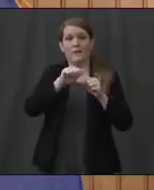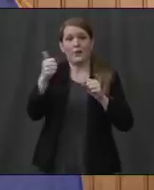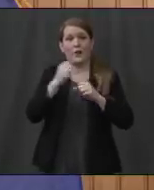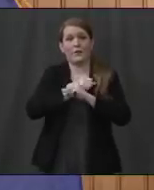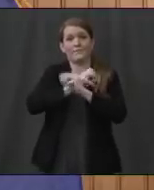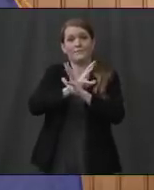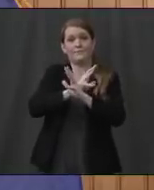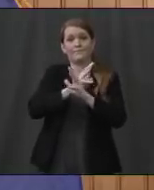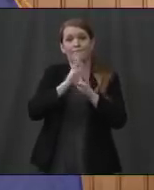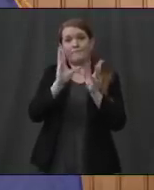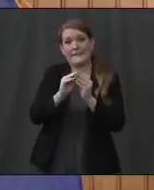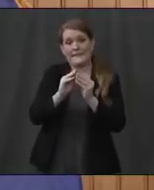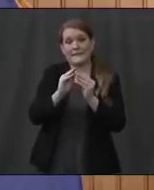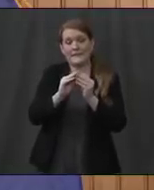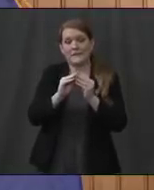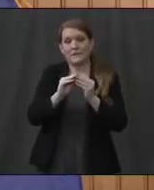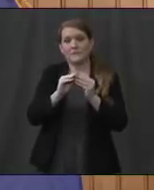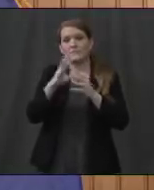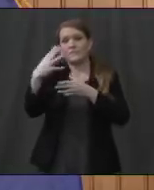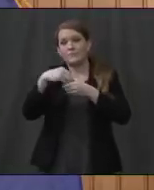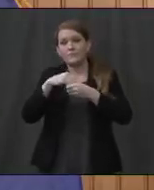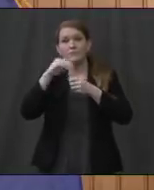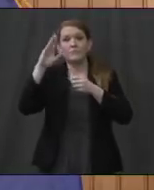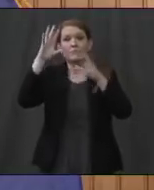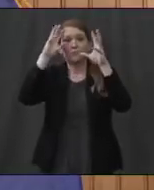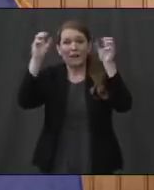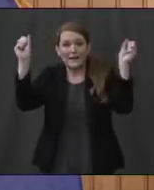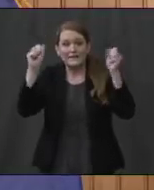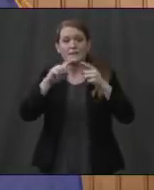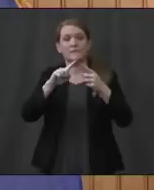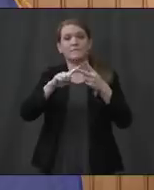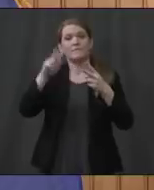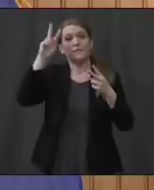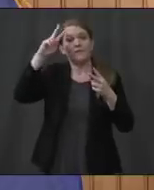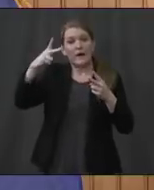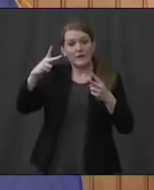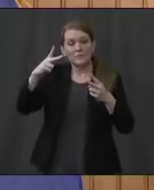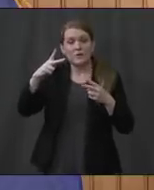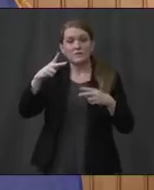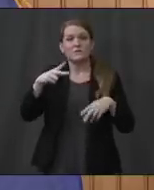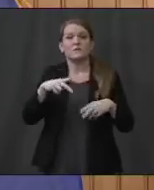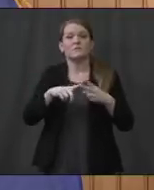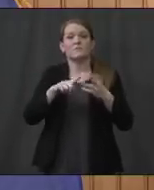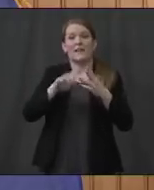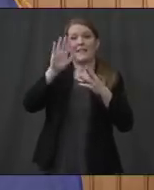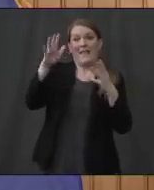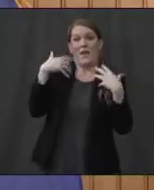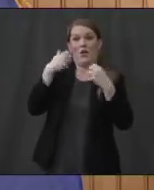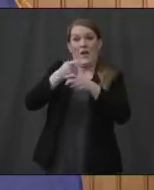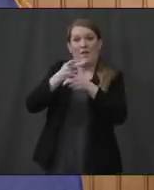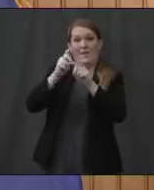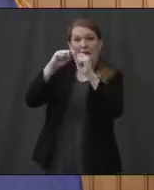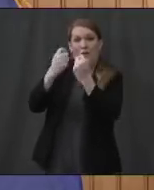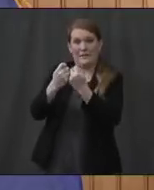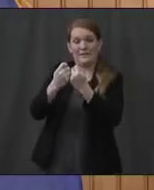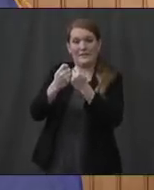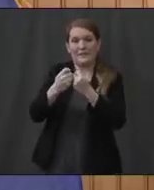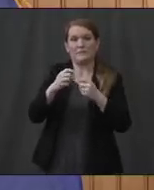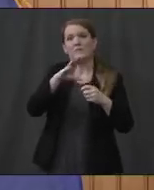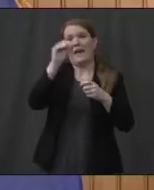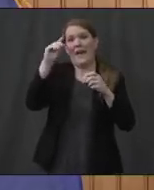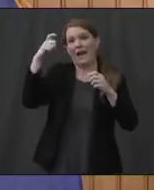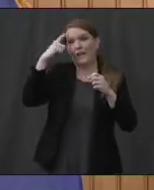conference meetings with the president, the vice president, and their healthcare team, and the governors.